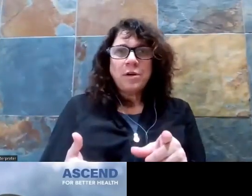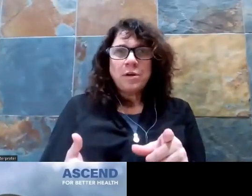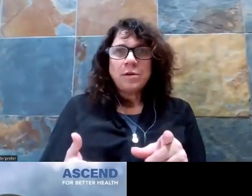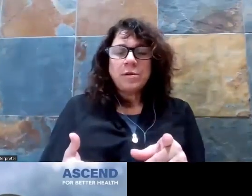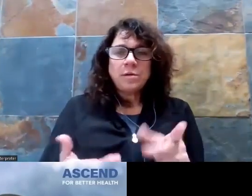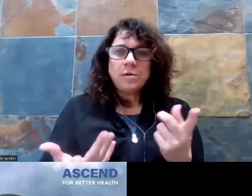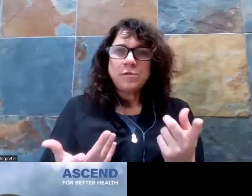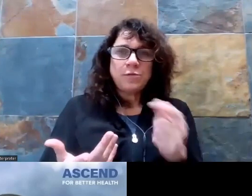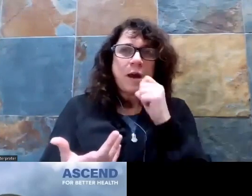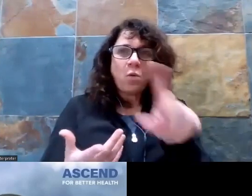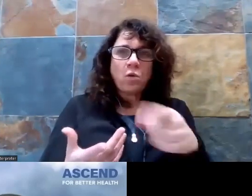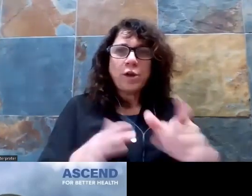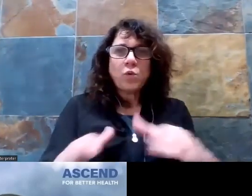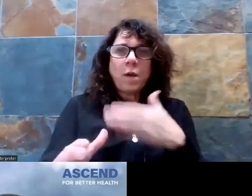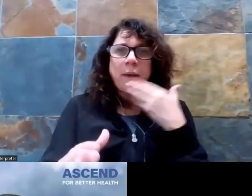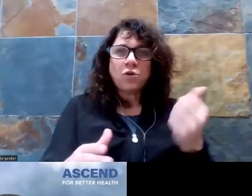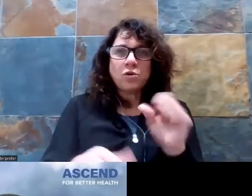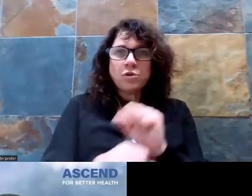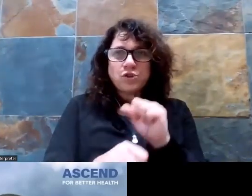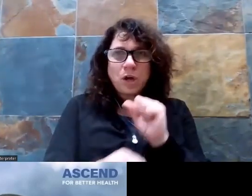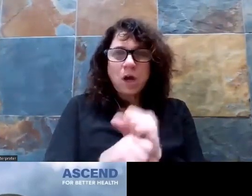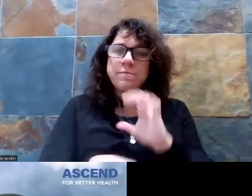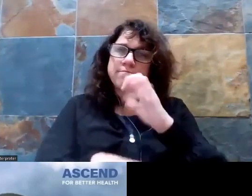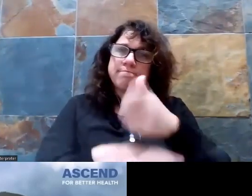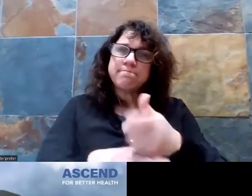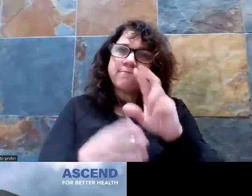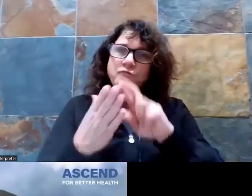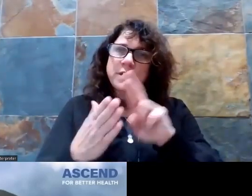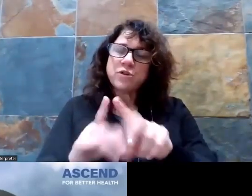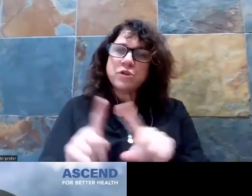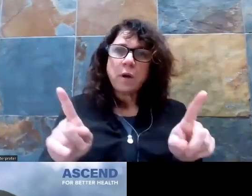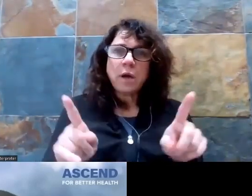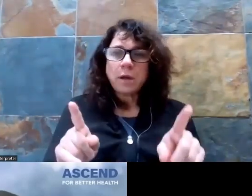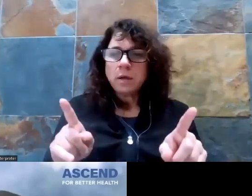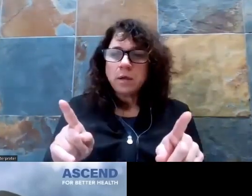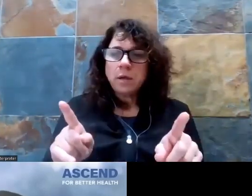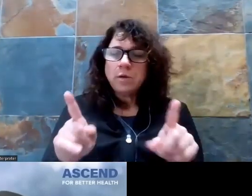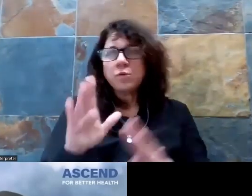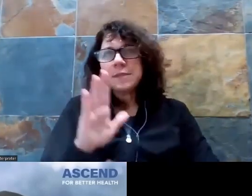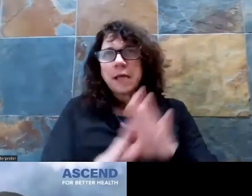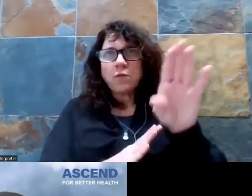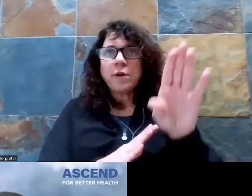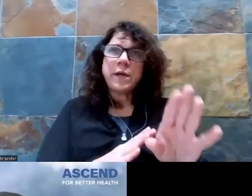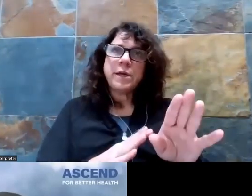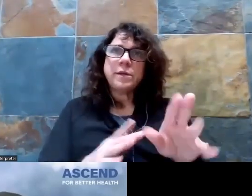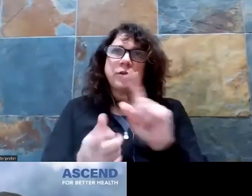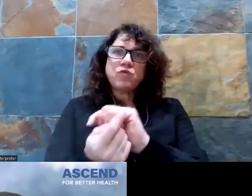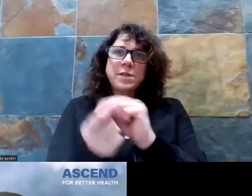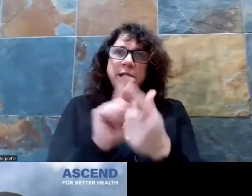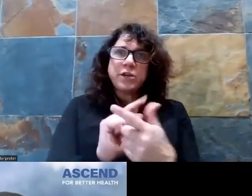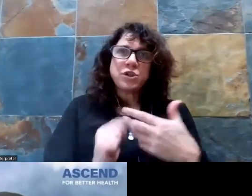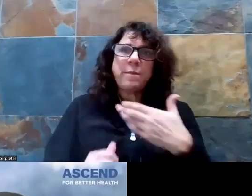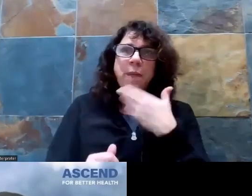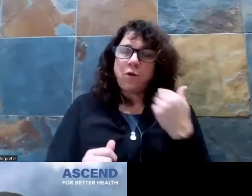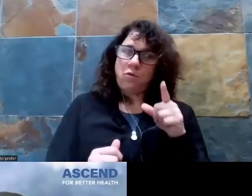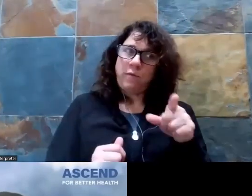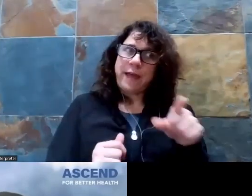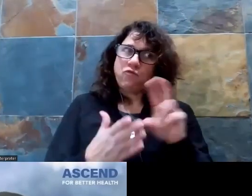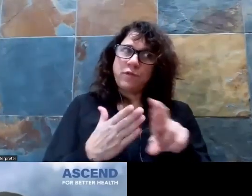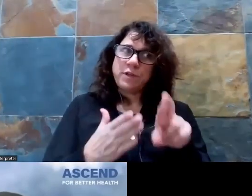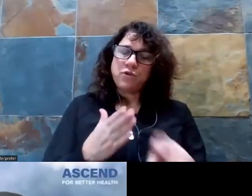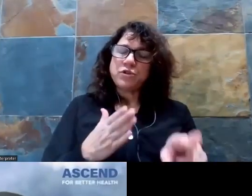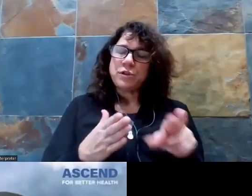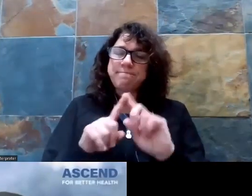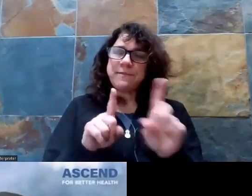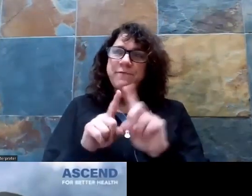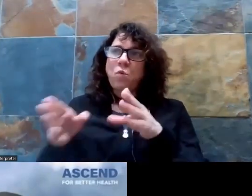in order to not only do a better job of creating the research, but also as well to accelerate the translation of that research into ways in